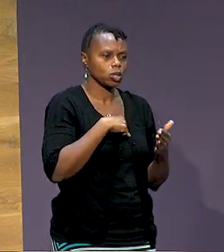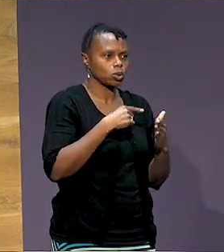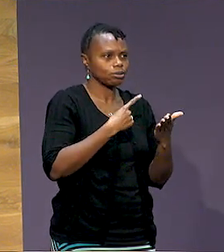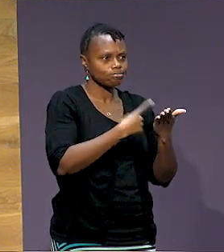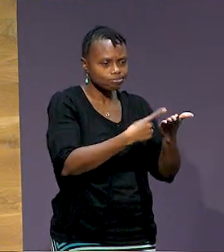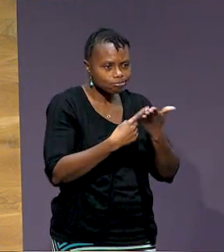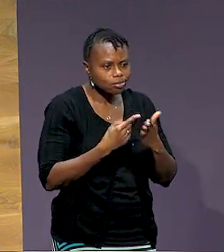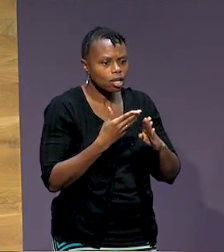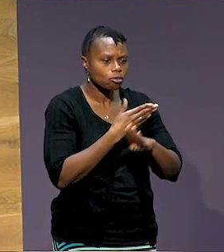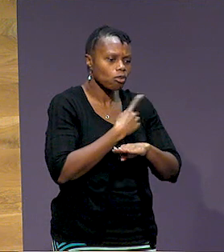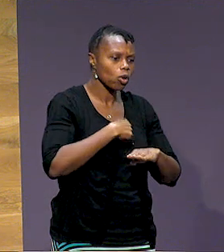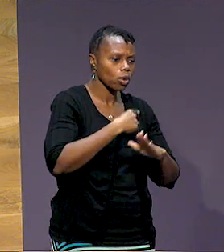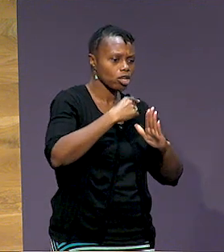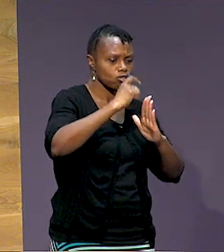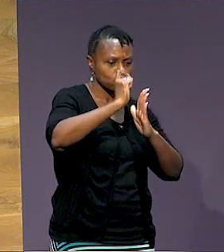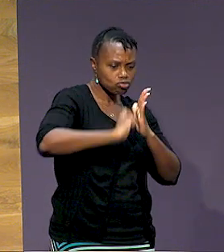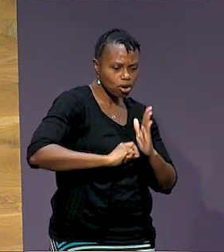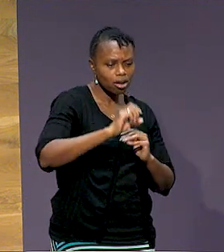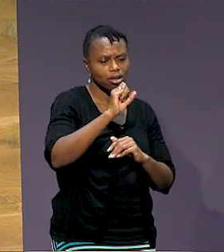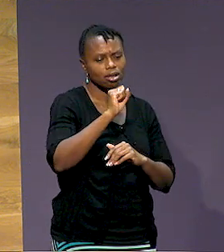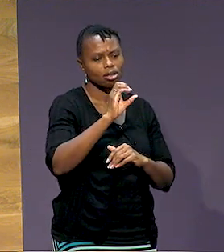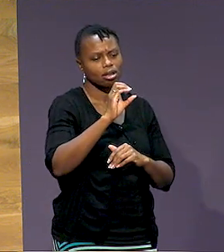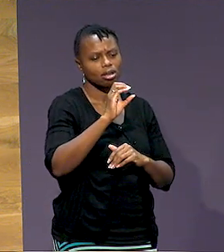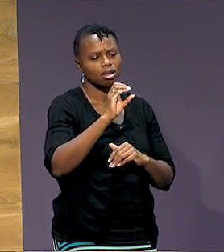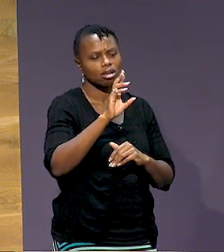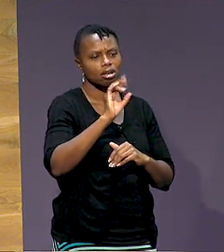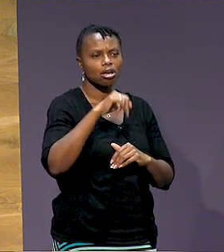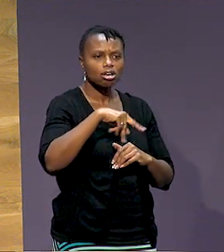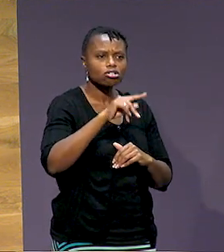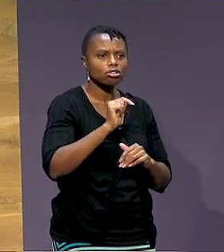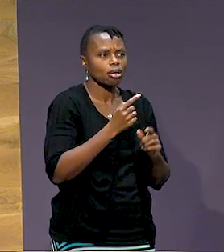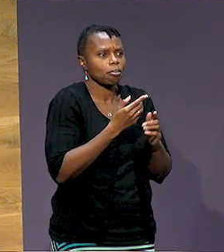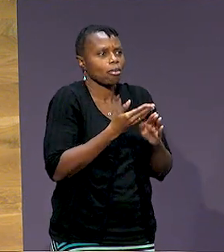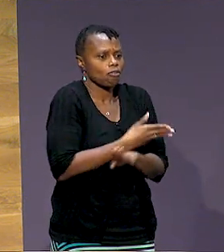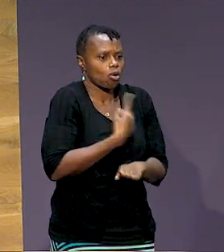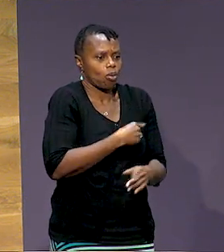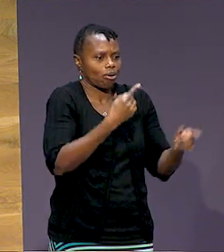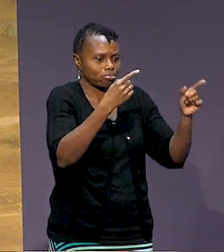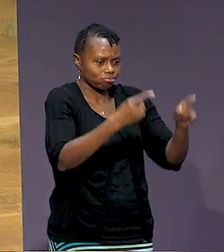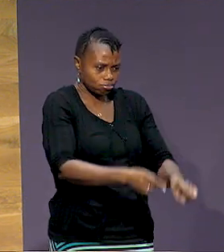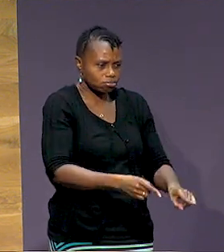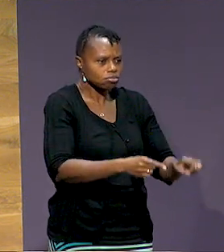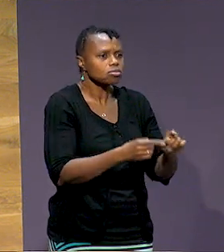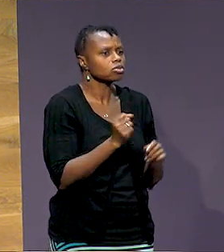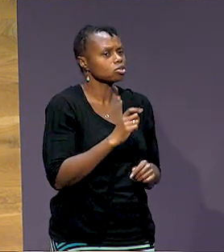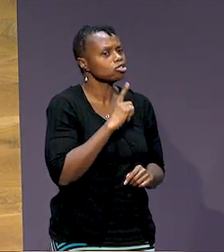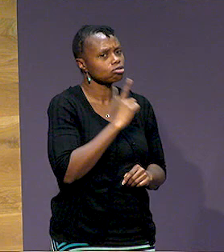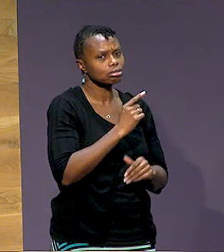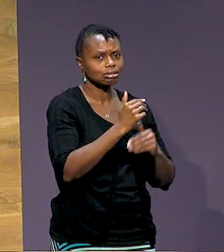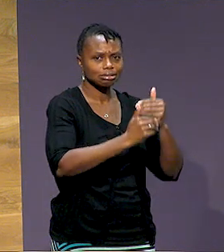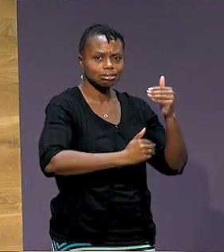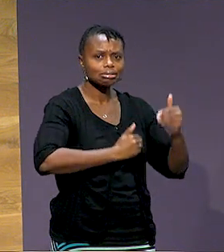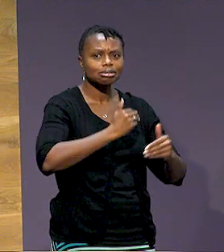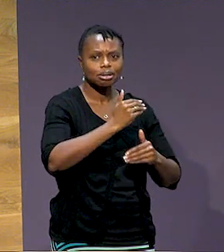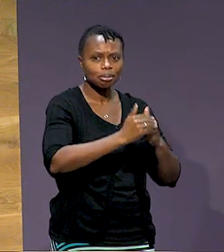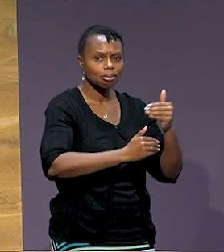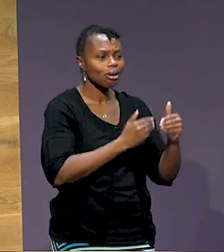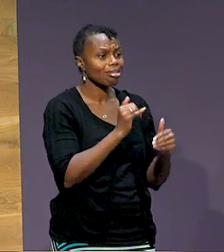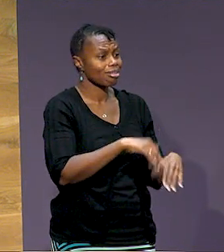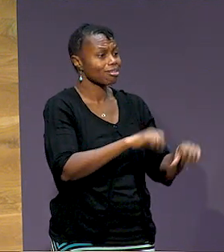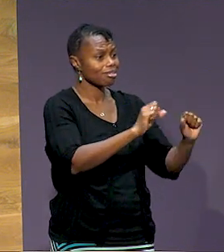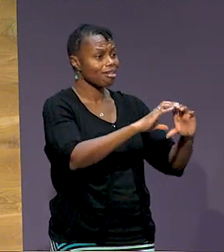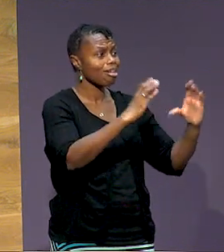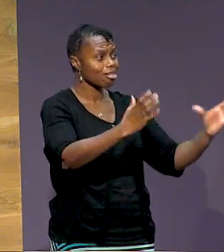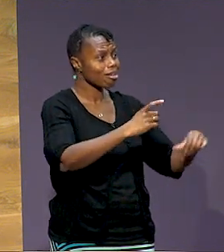we write our scripts or whatever needs to happen. So it is a process that definitely takes a lot of